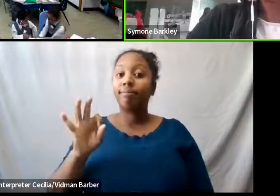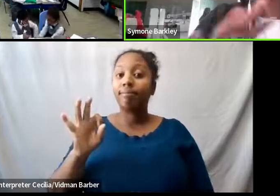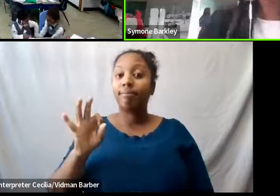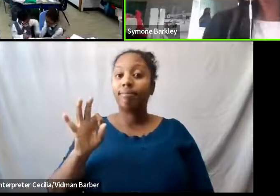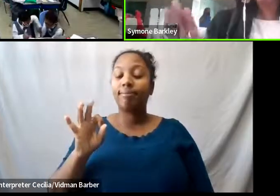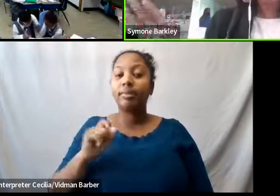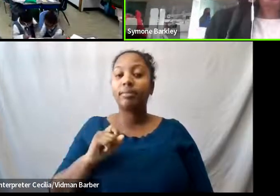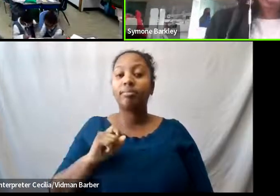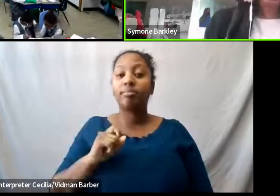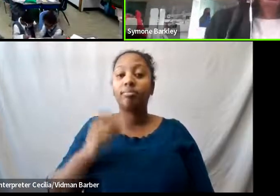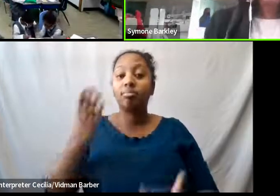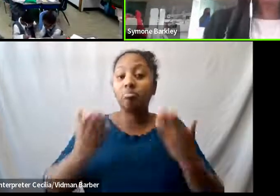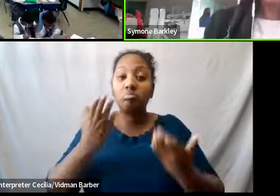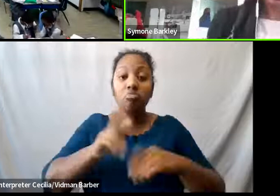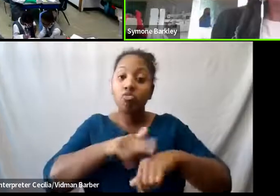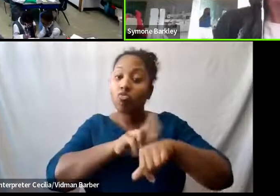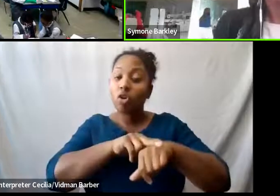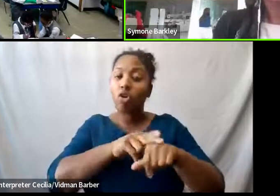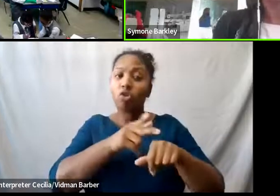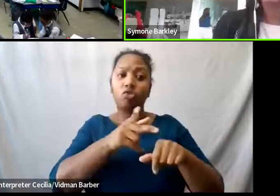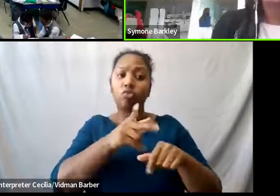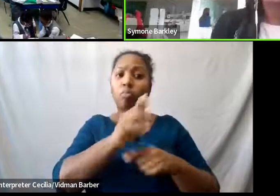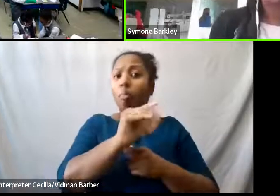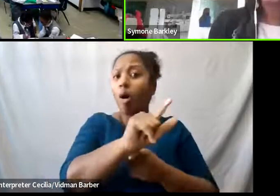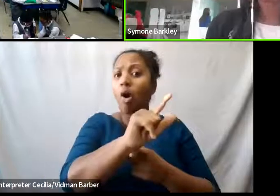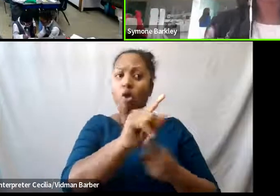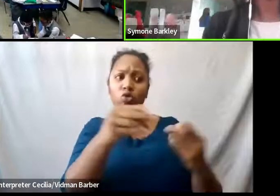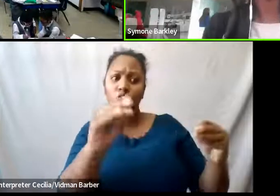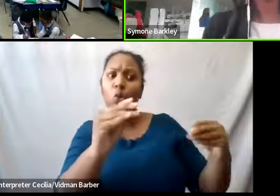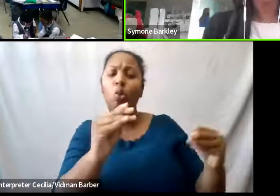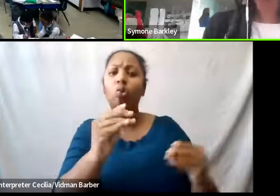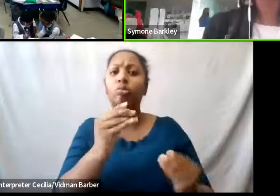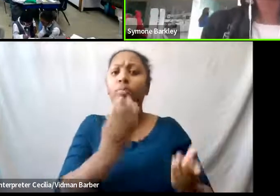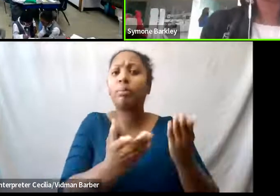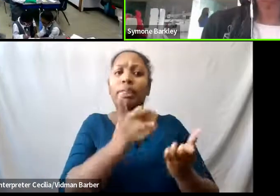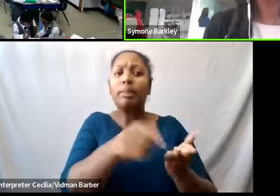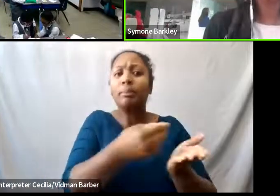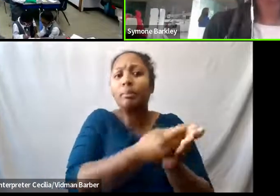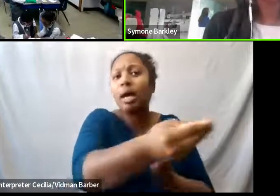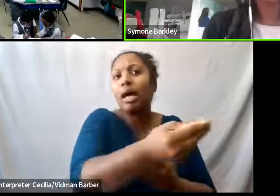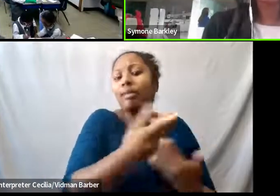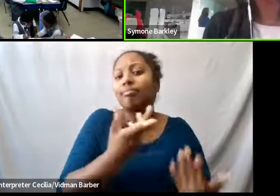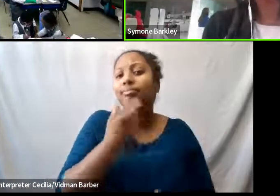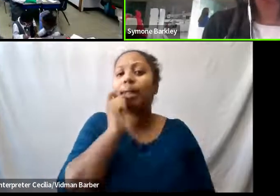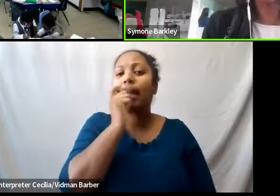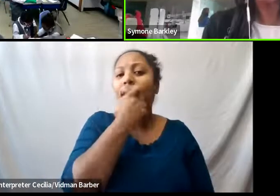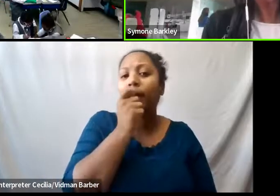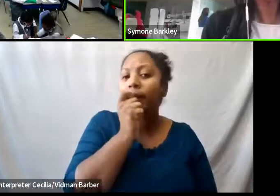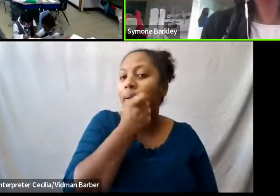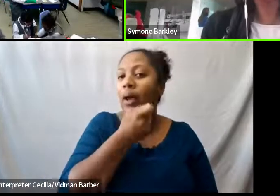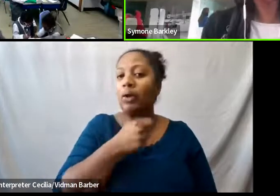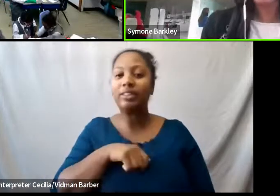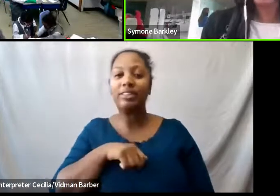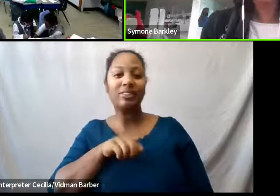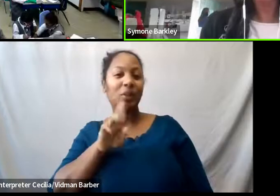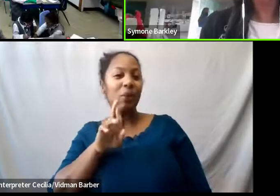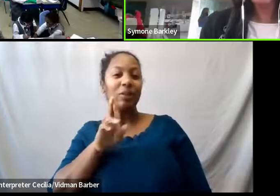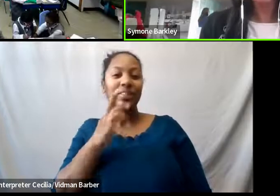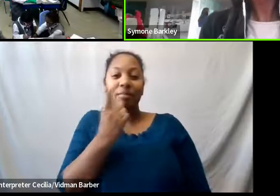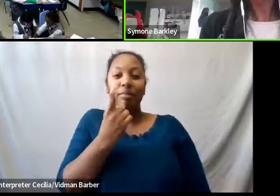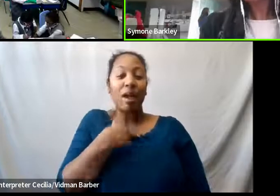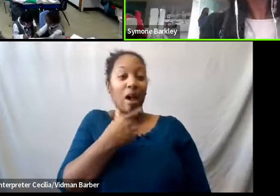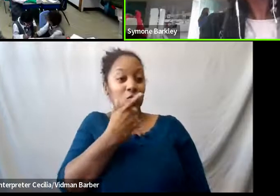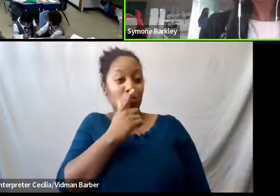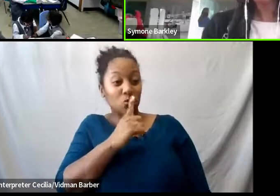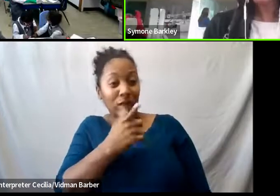grocery shopping but just going shopping, and I need to maybe get like lip gloss, or I want to get something else that I really